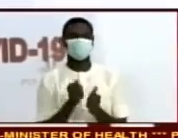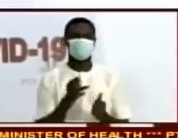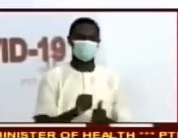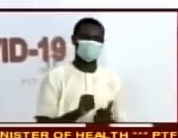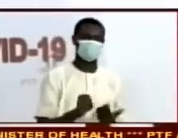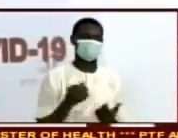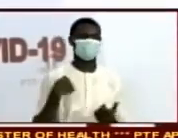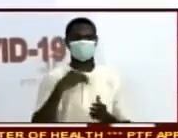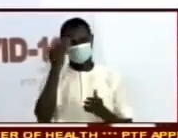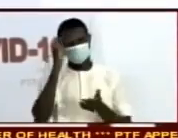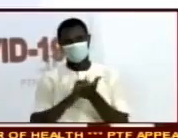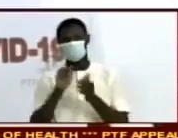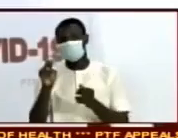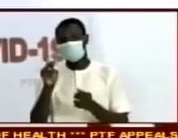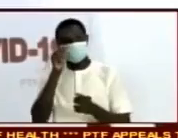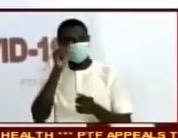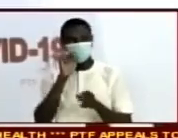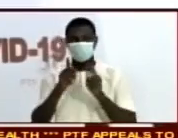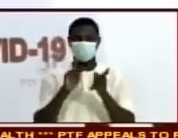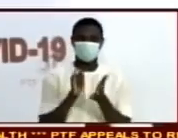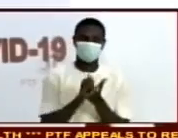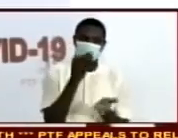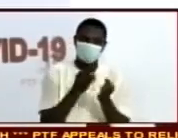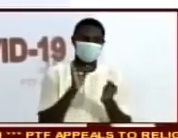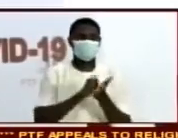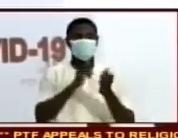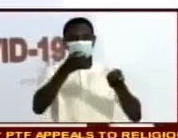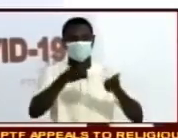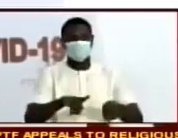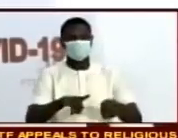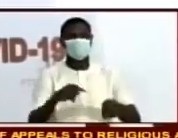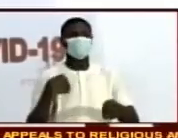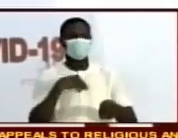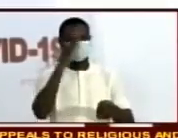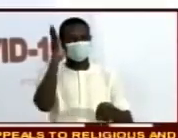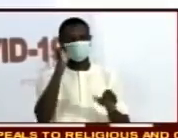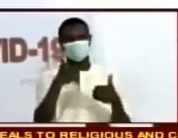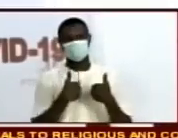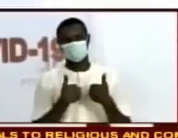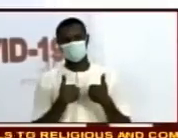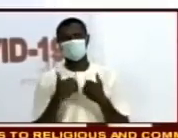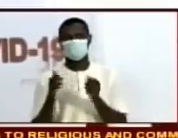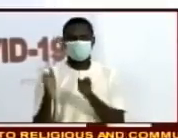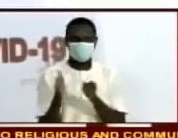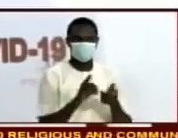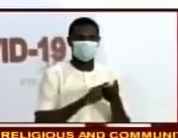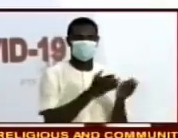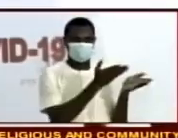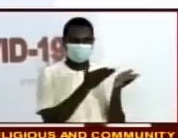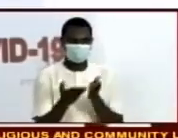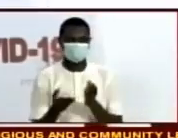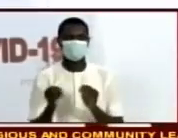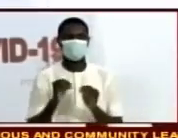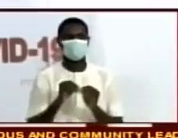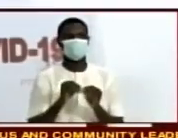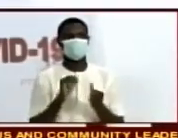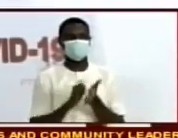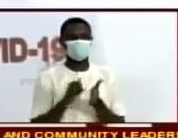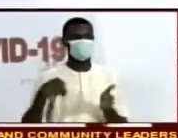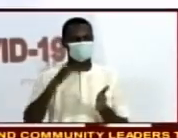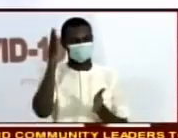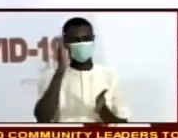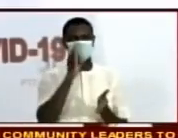if that happens, we'll have a plane to still bring them. So there won't be any